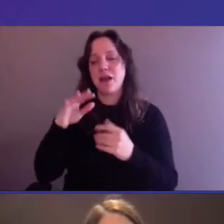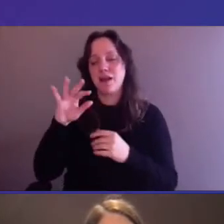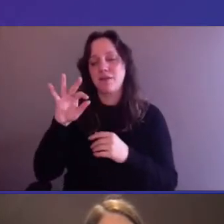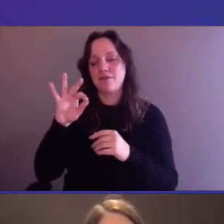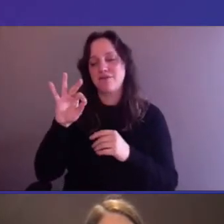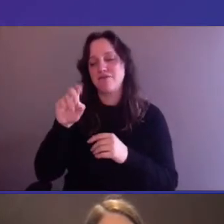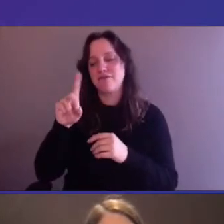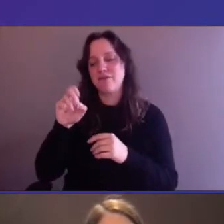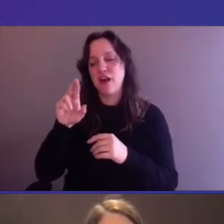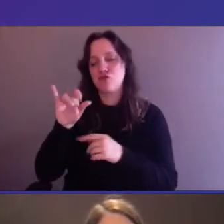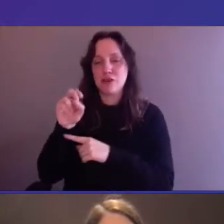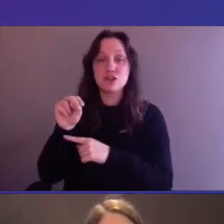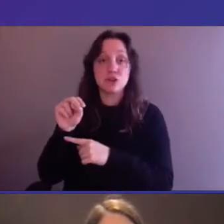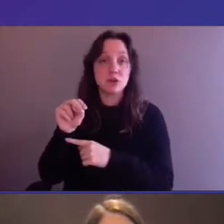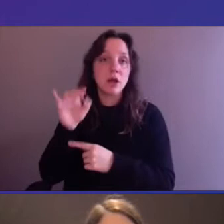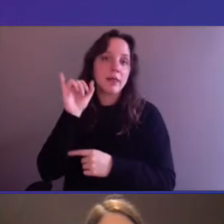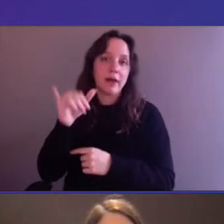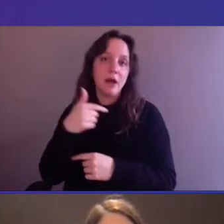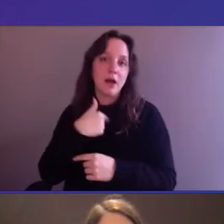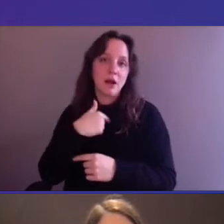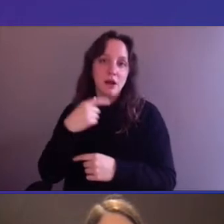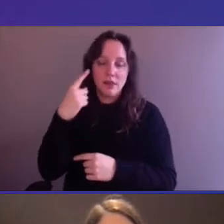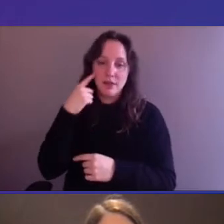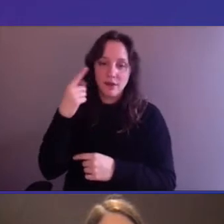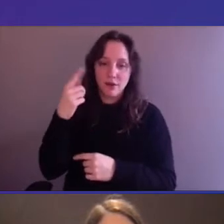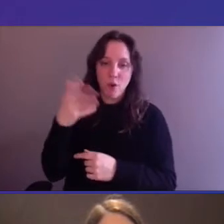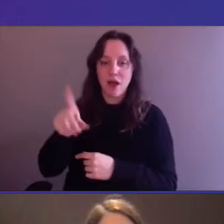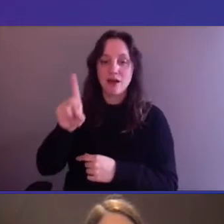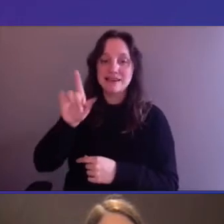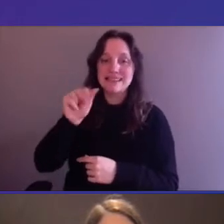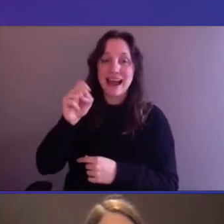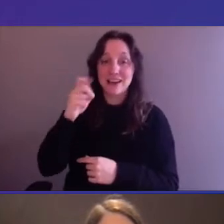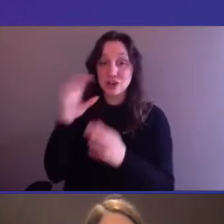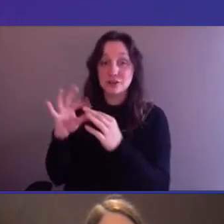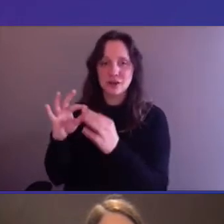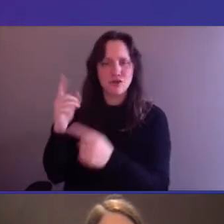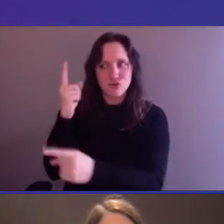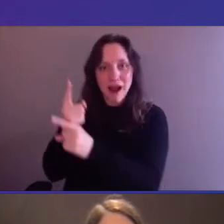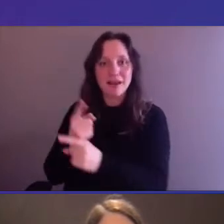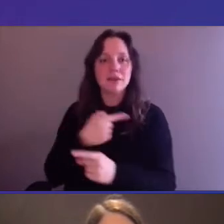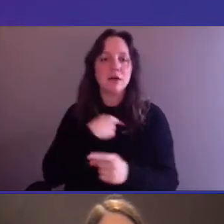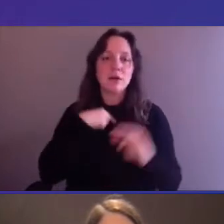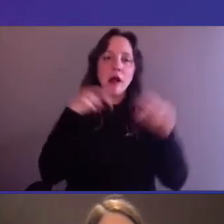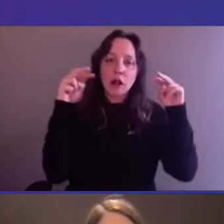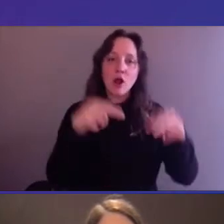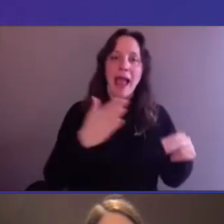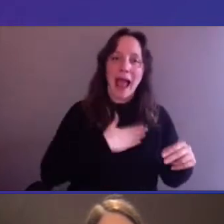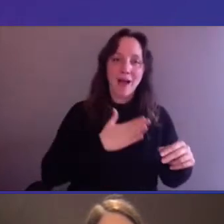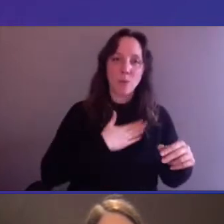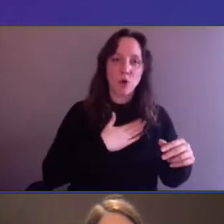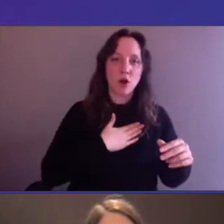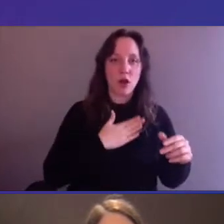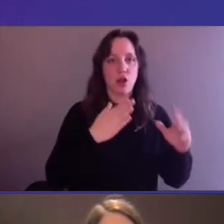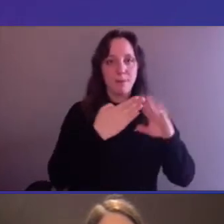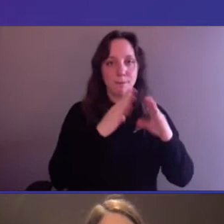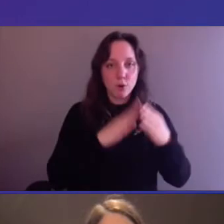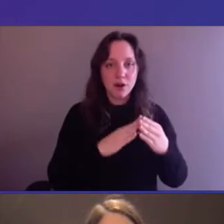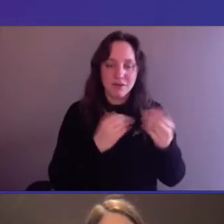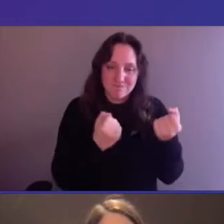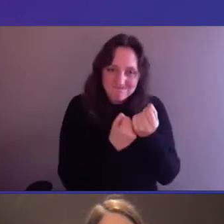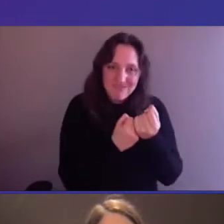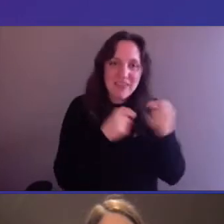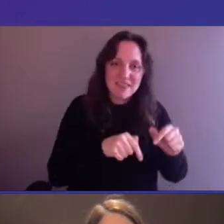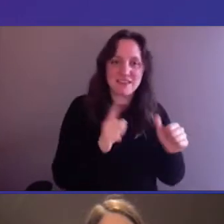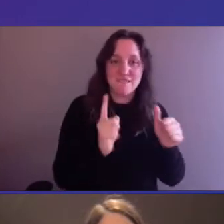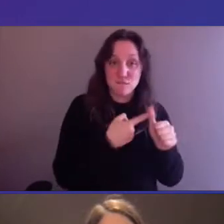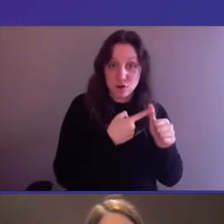on reinforcing our community first and building out from there the internal work and the external work. And so for us, we're a